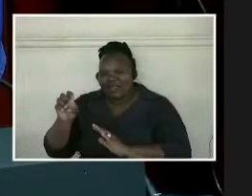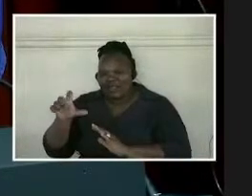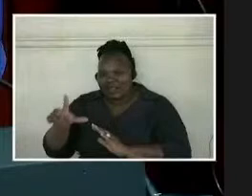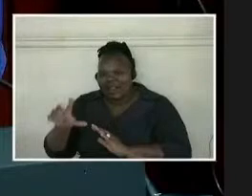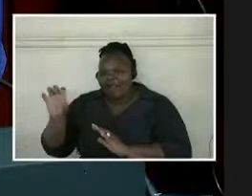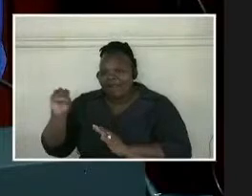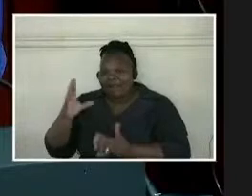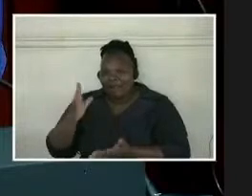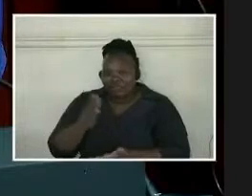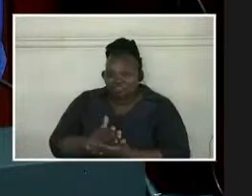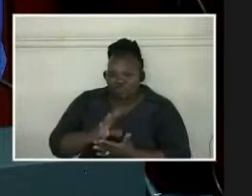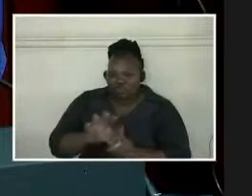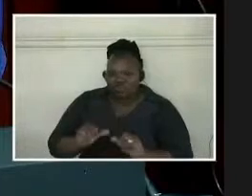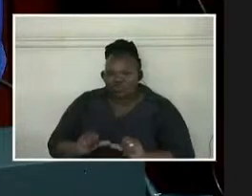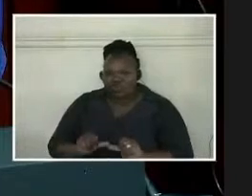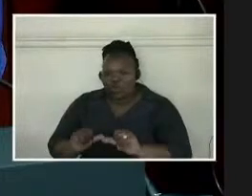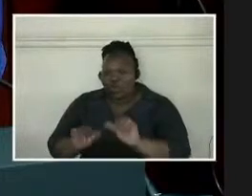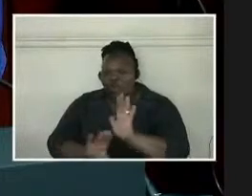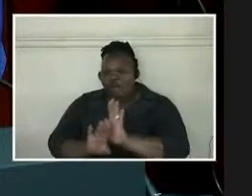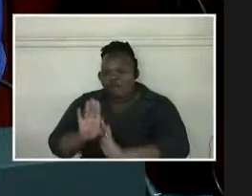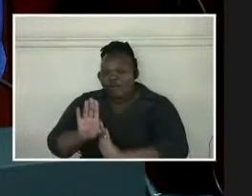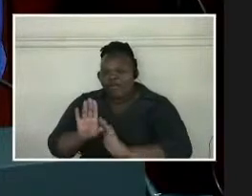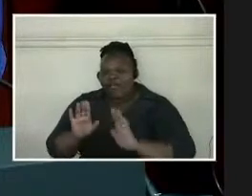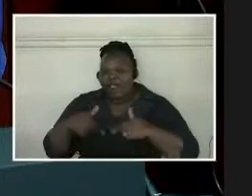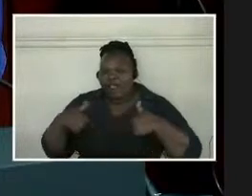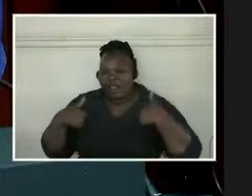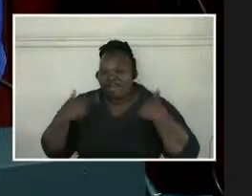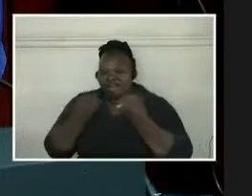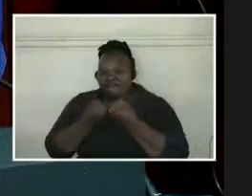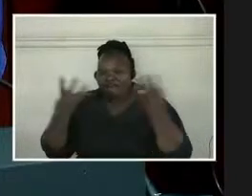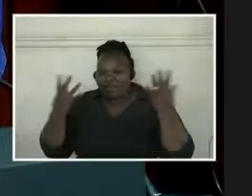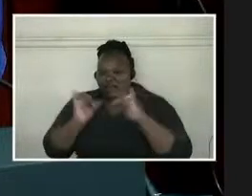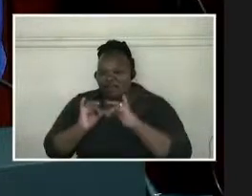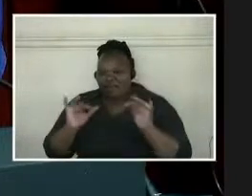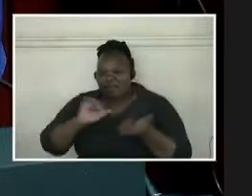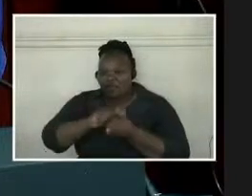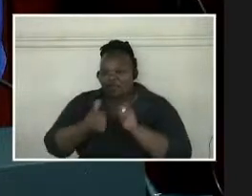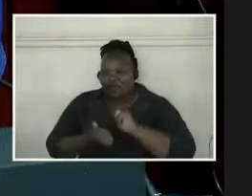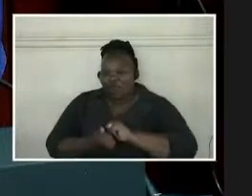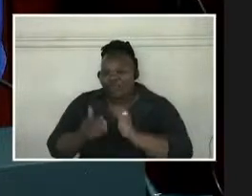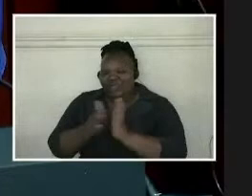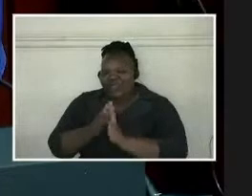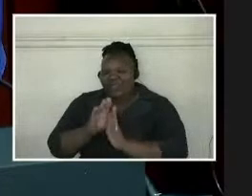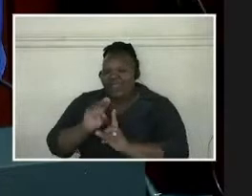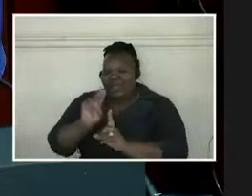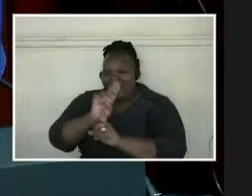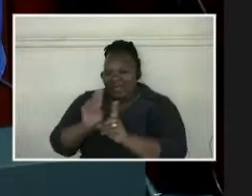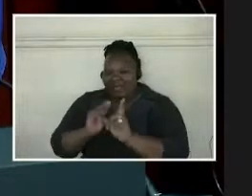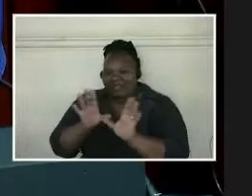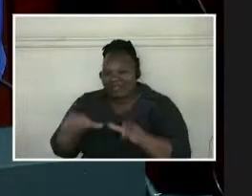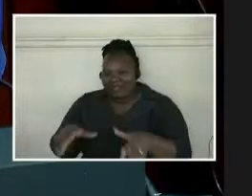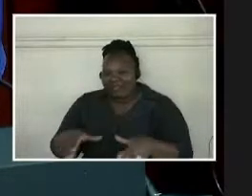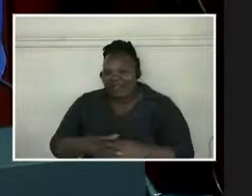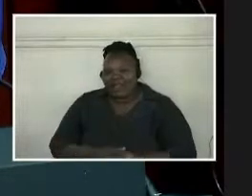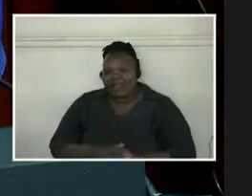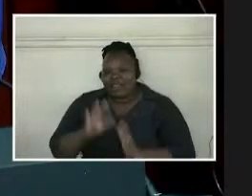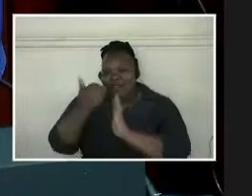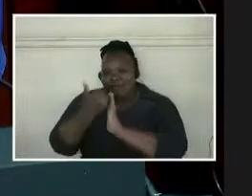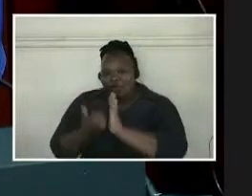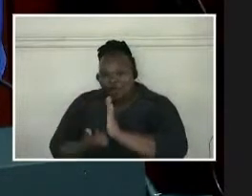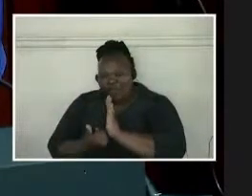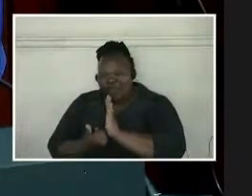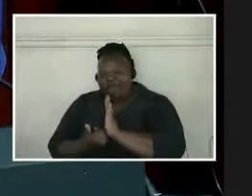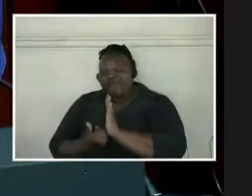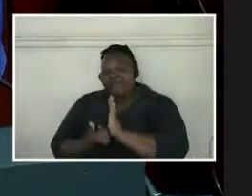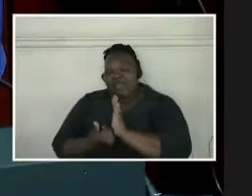that we continue improving the lives of many in the sport and art sector our programs have been